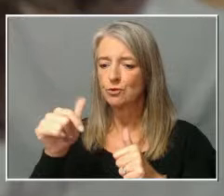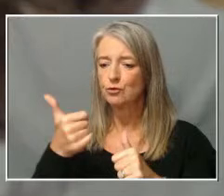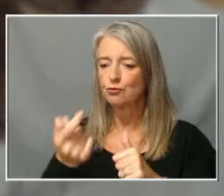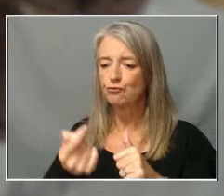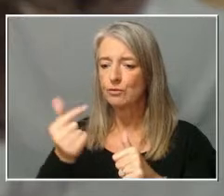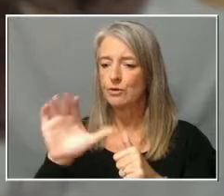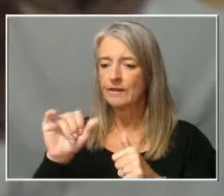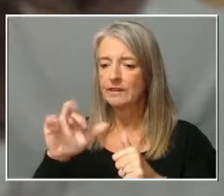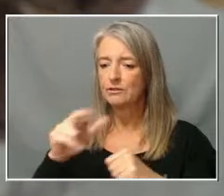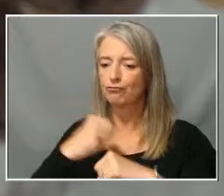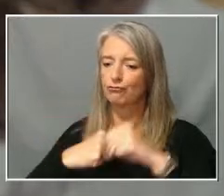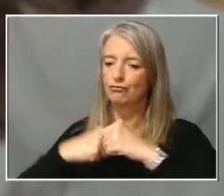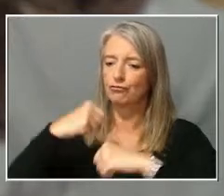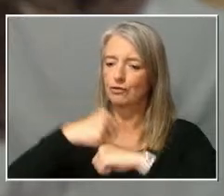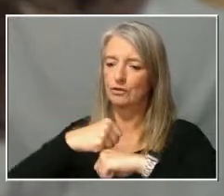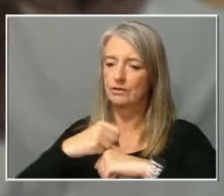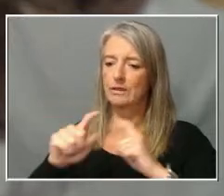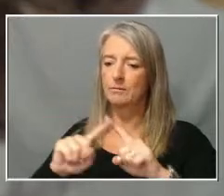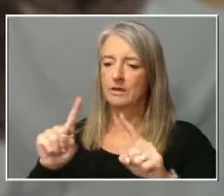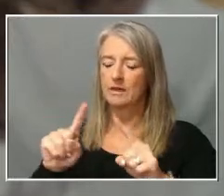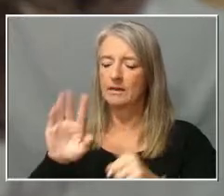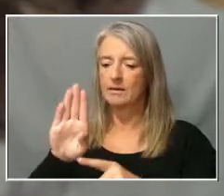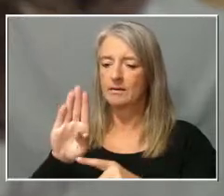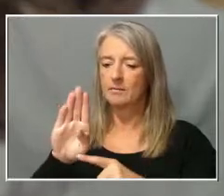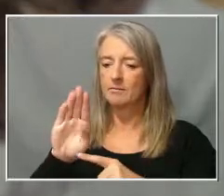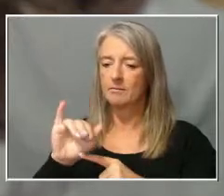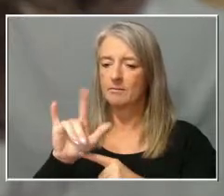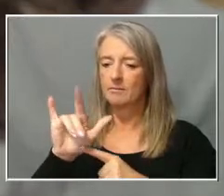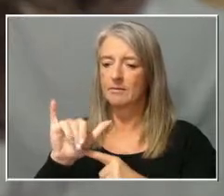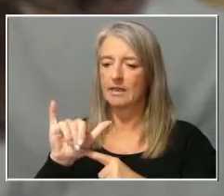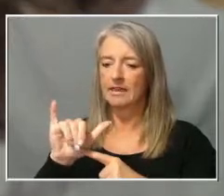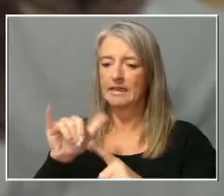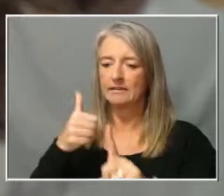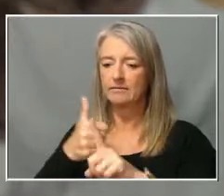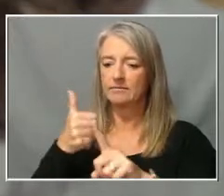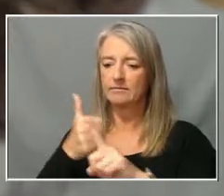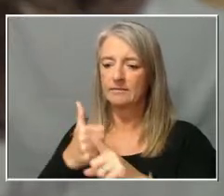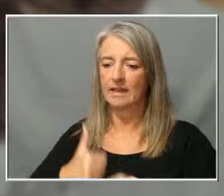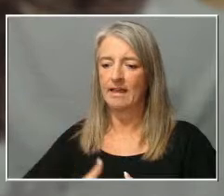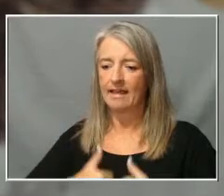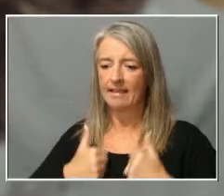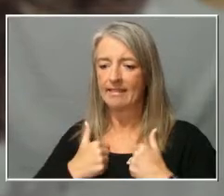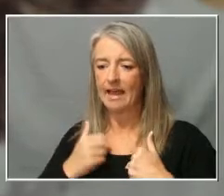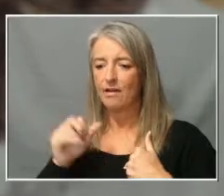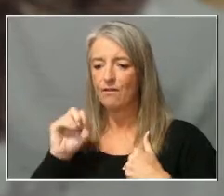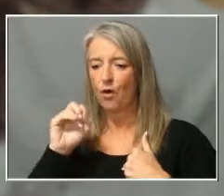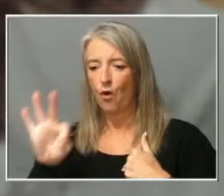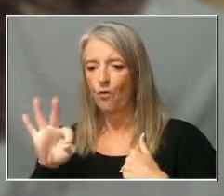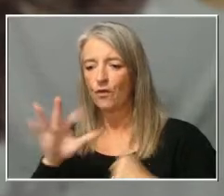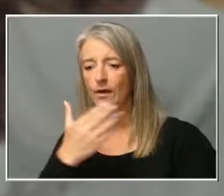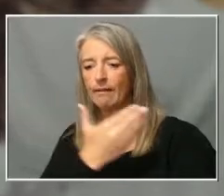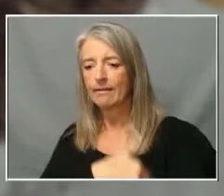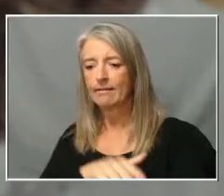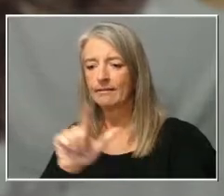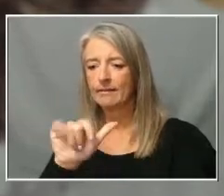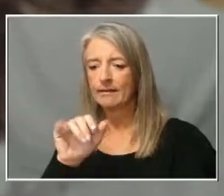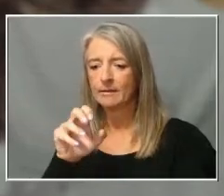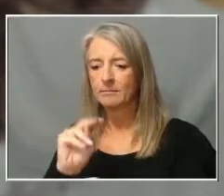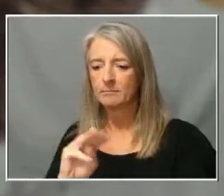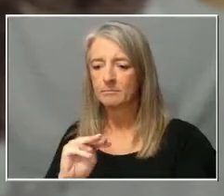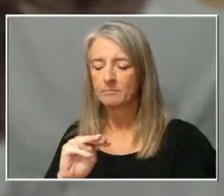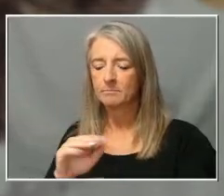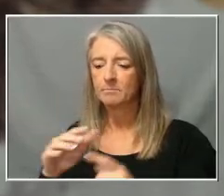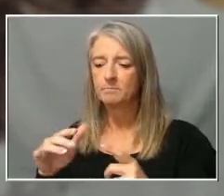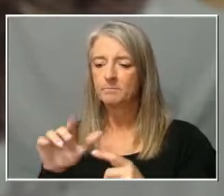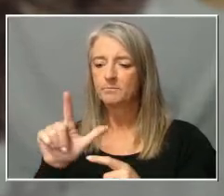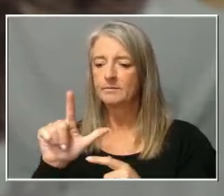reconstruction. But we do, as Billy pointed out, have to preserve life over limb. And if I can't assure myself that I